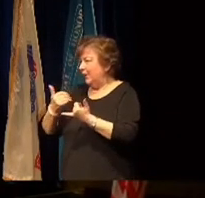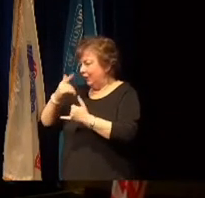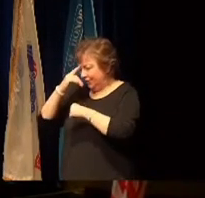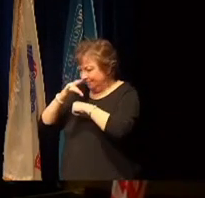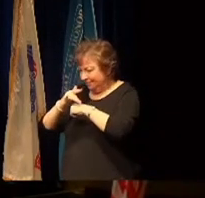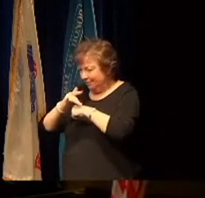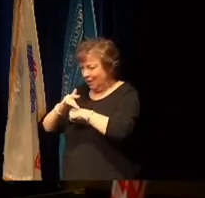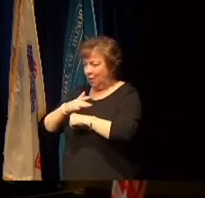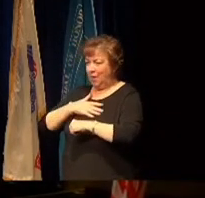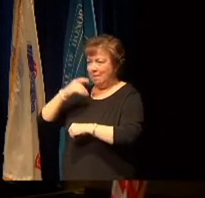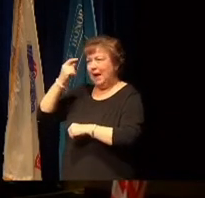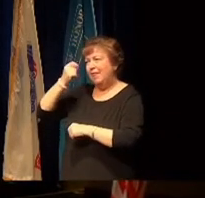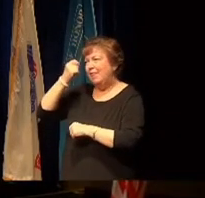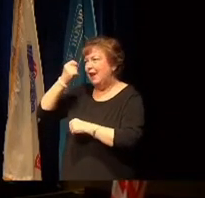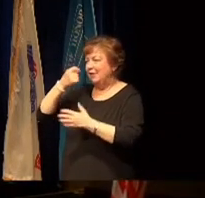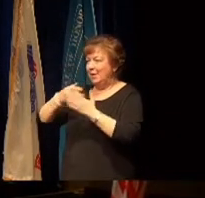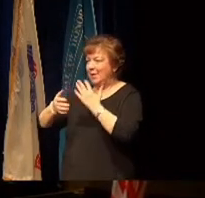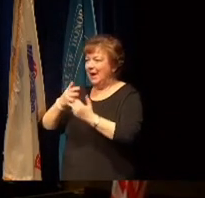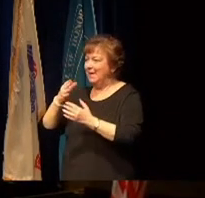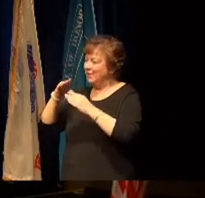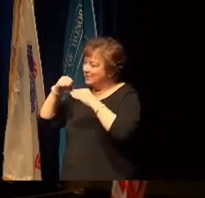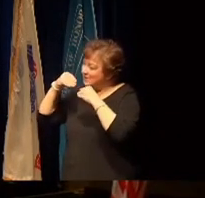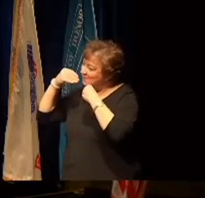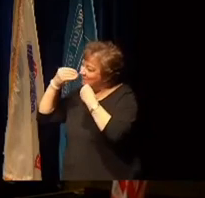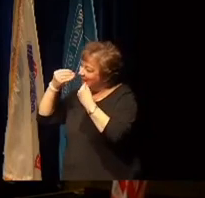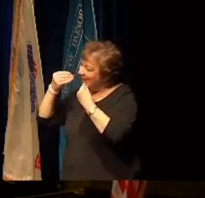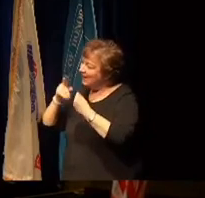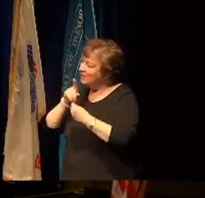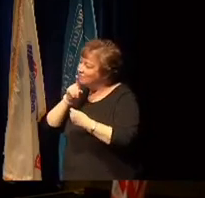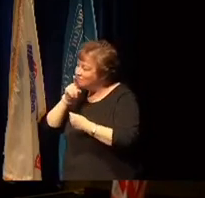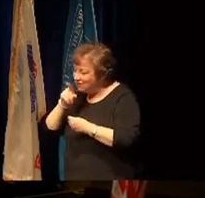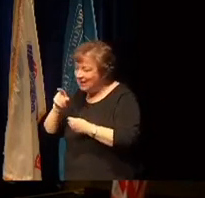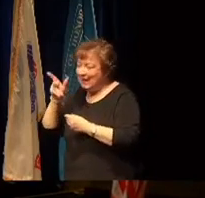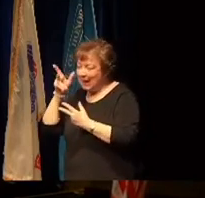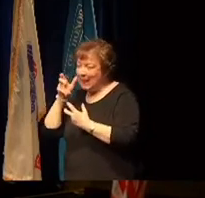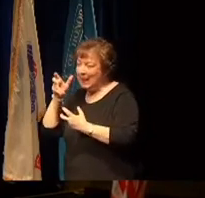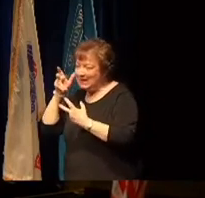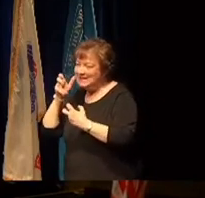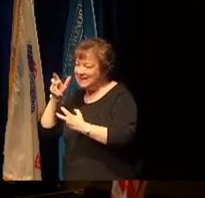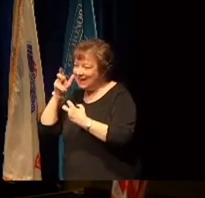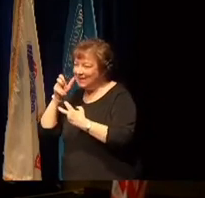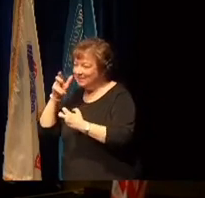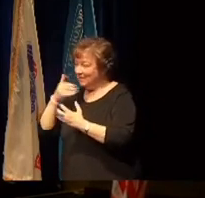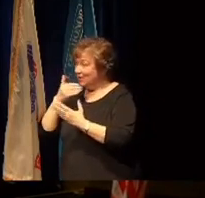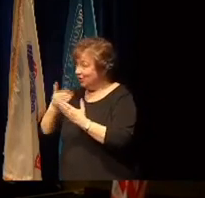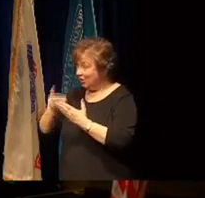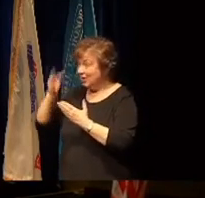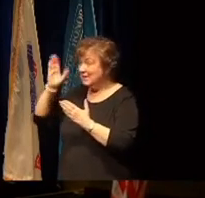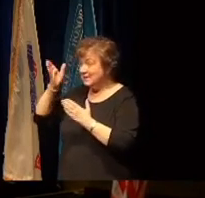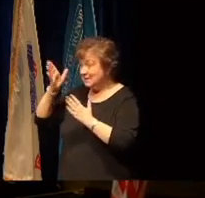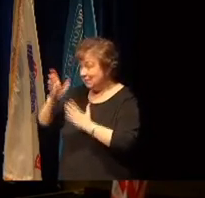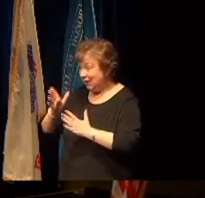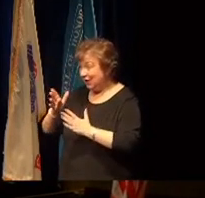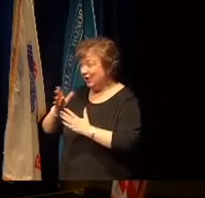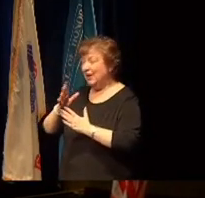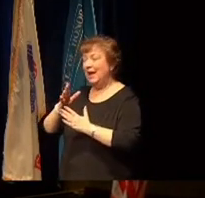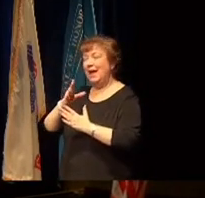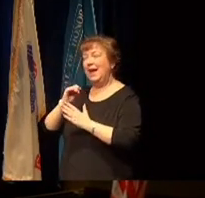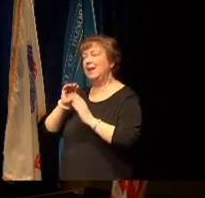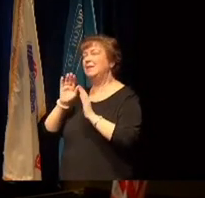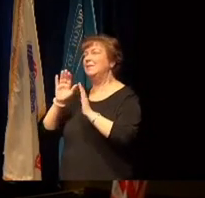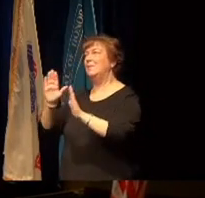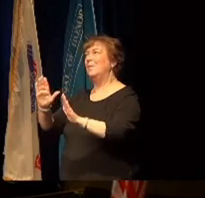theory, and smile at me in a way that told me he was truly listening, because for as good of a speaker as he was an even better